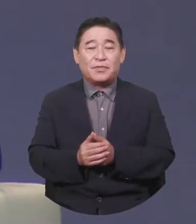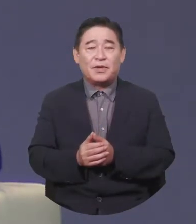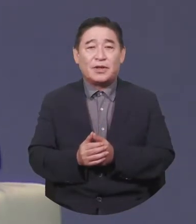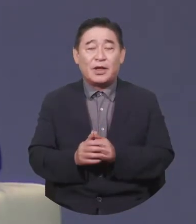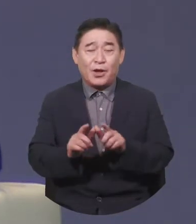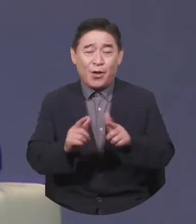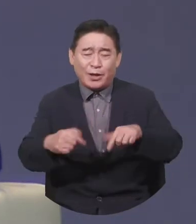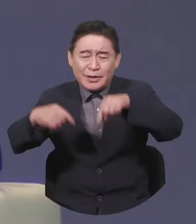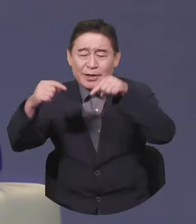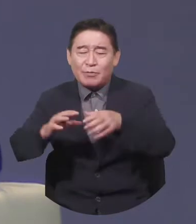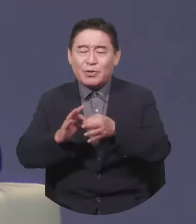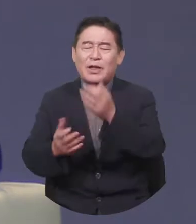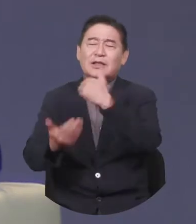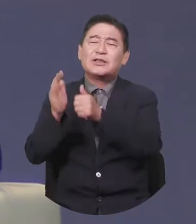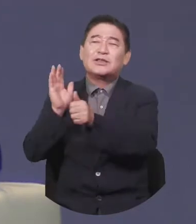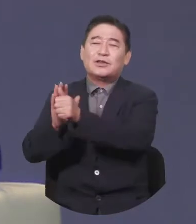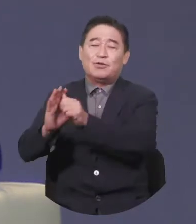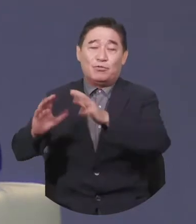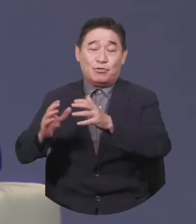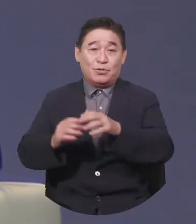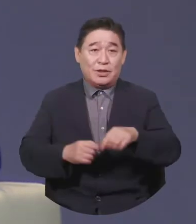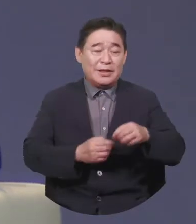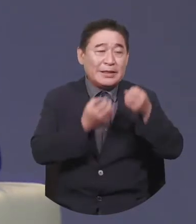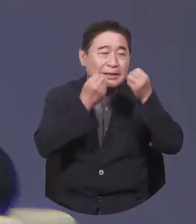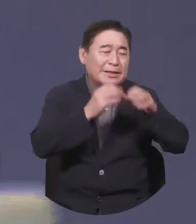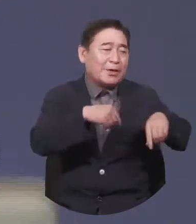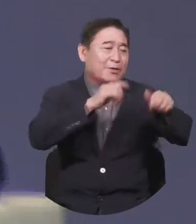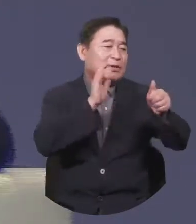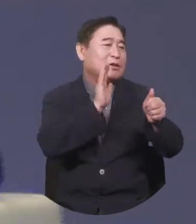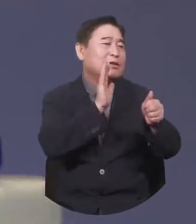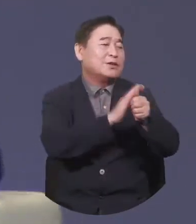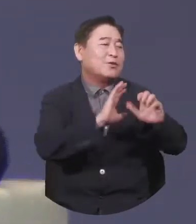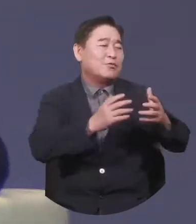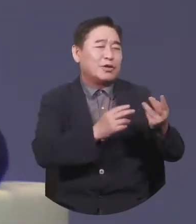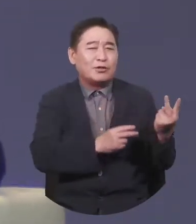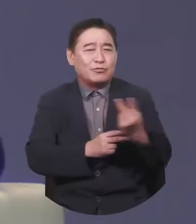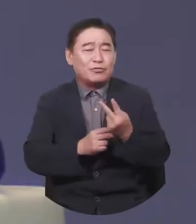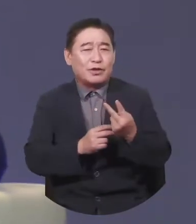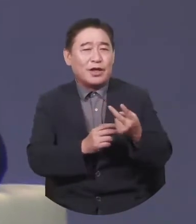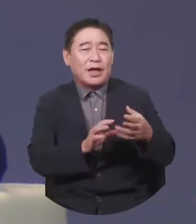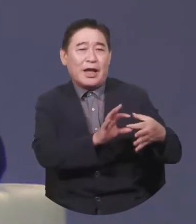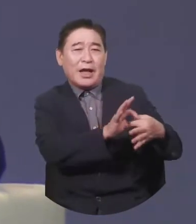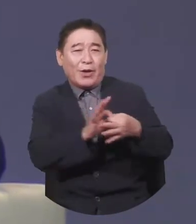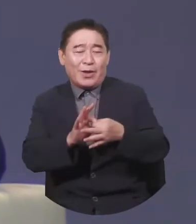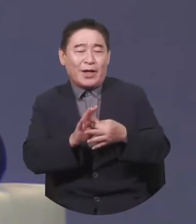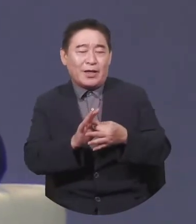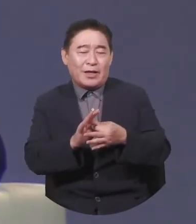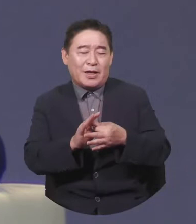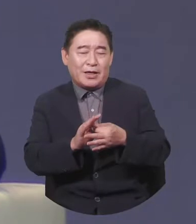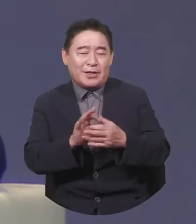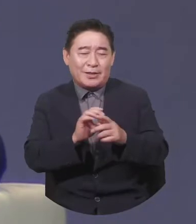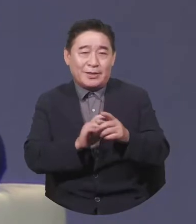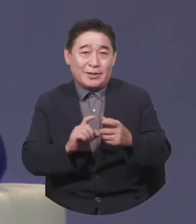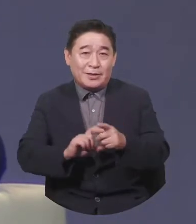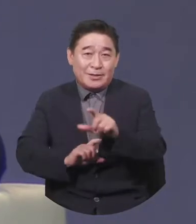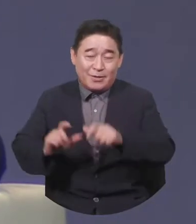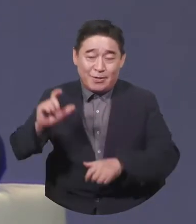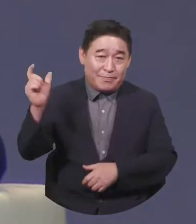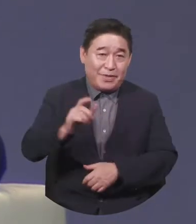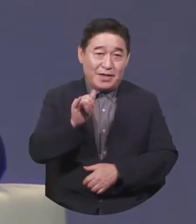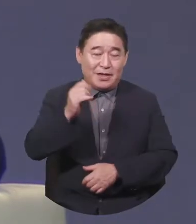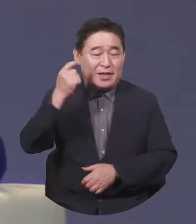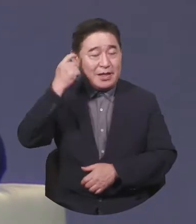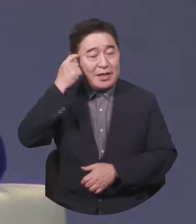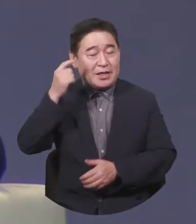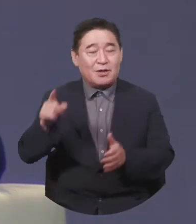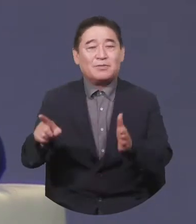traditional donor countries that we think we should discuss further how to promote more and more. This is what JICA